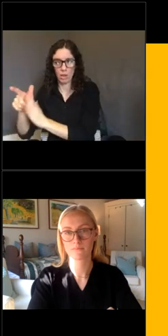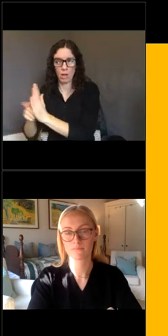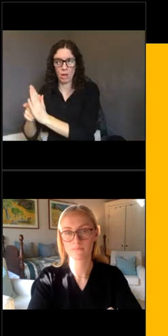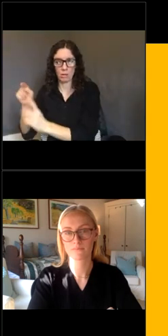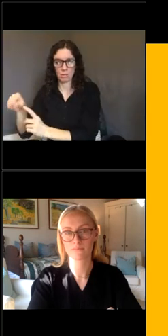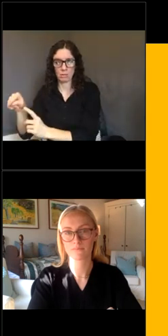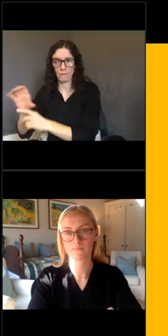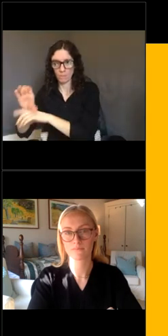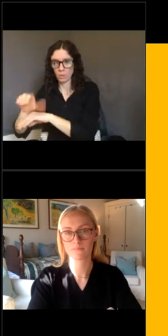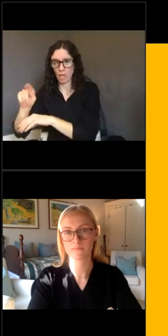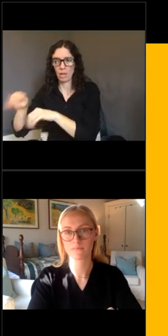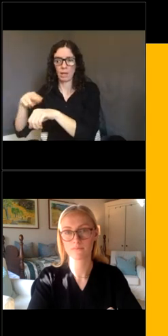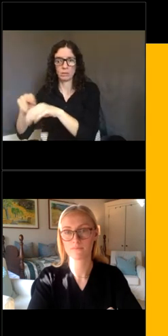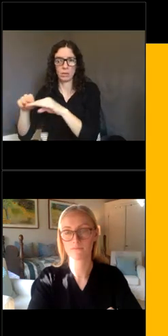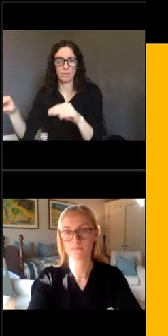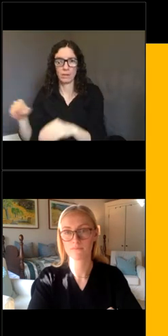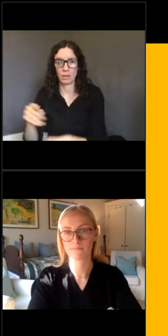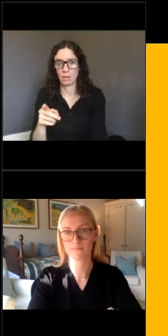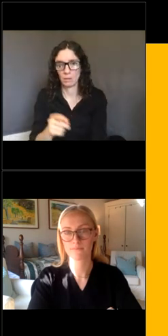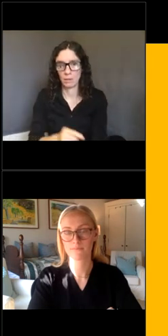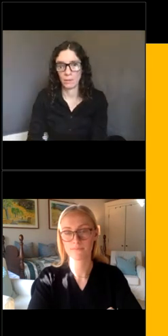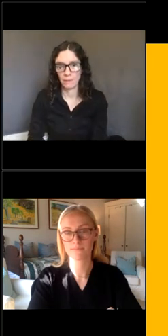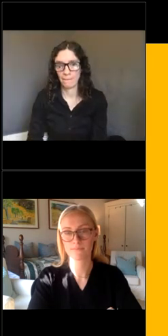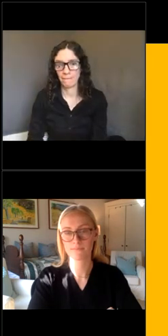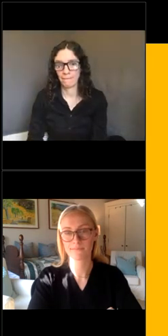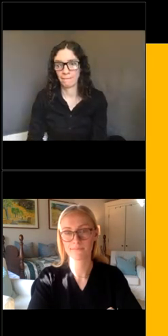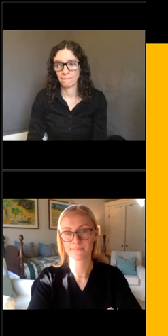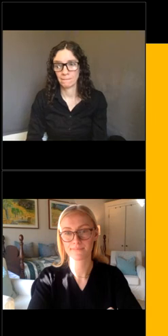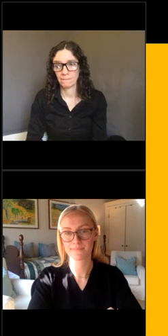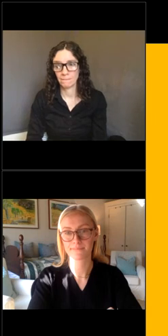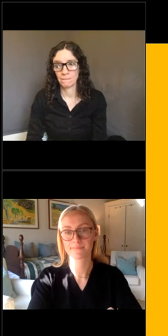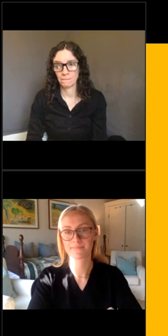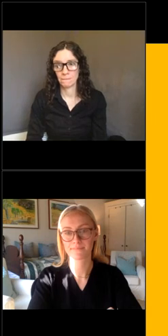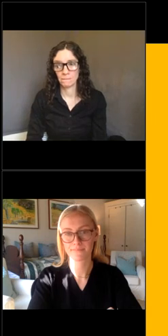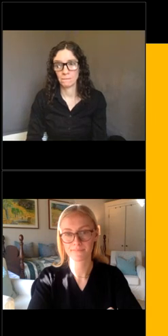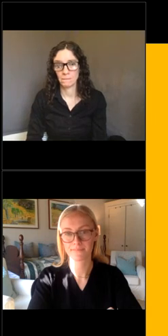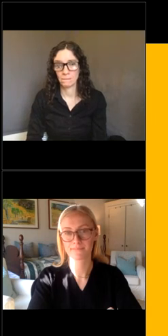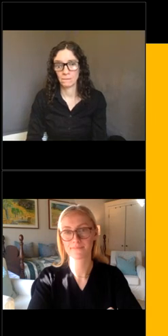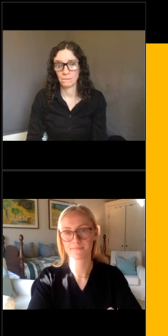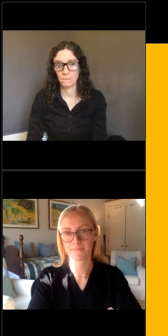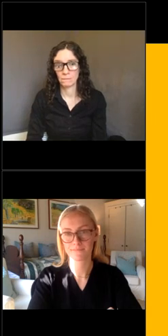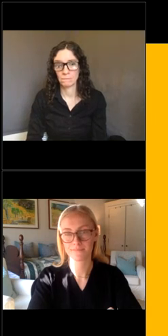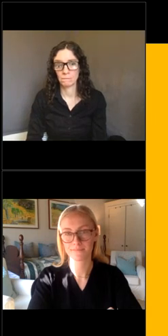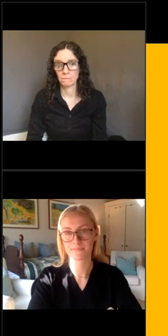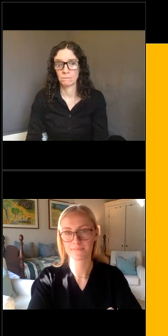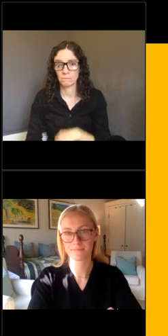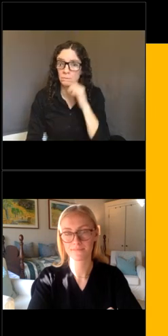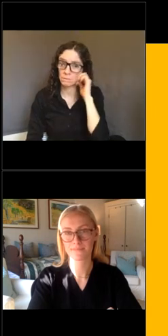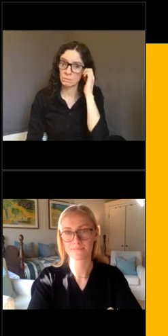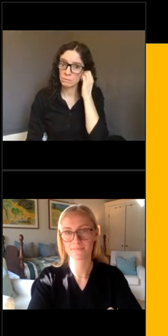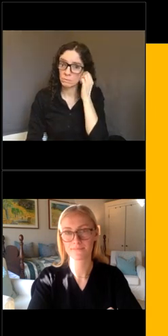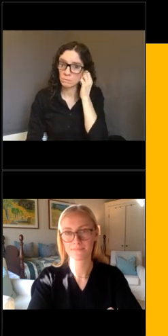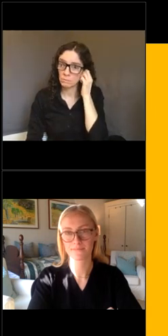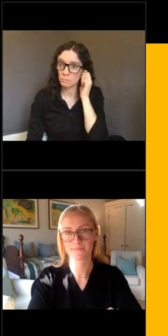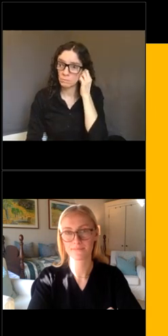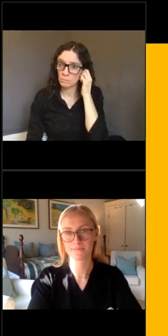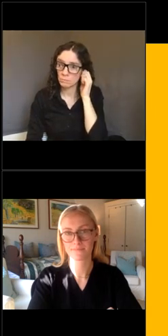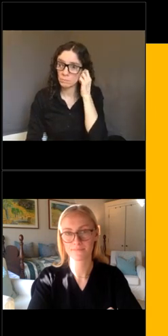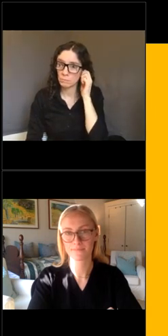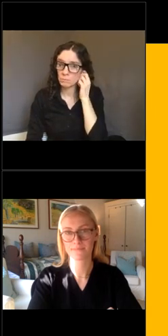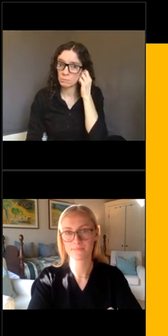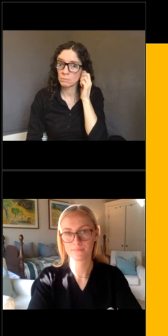tools. And these are tools that you will find explained at length in many